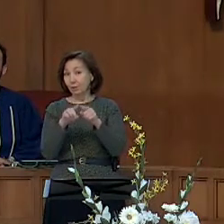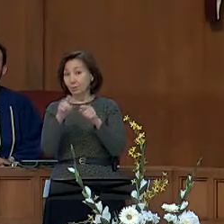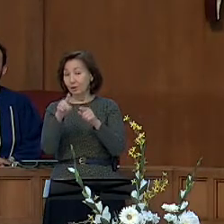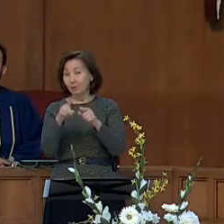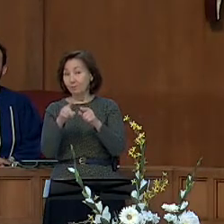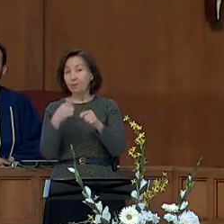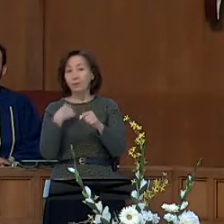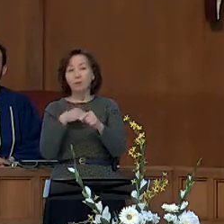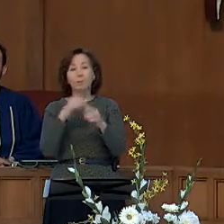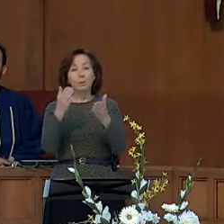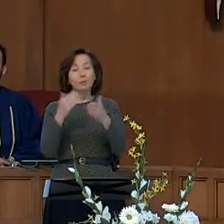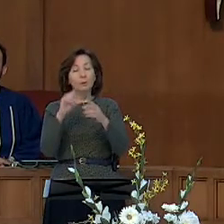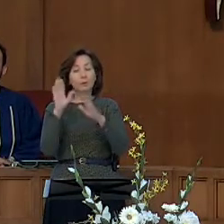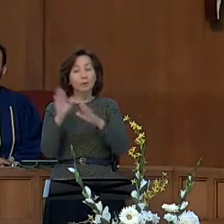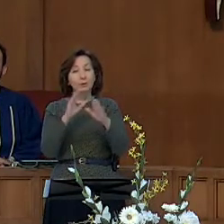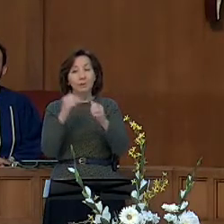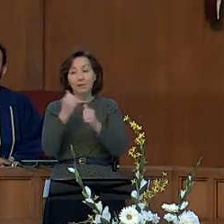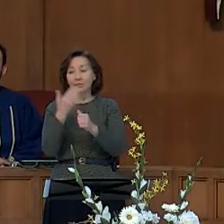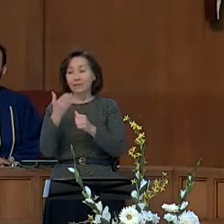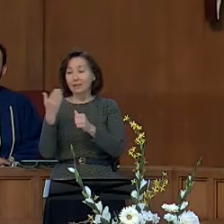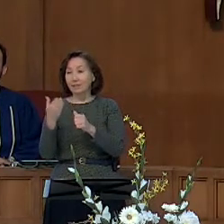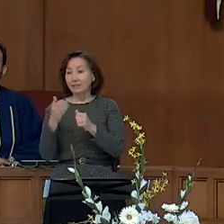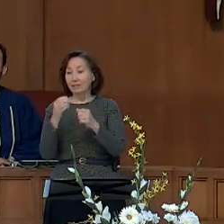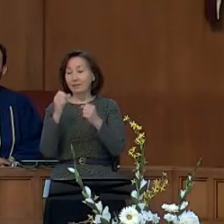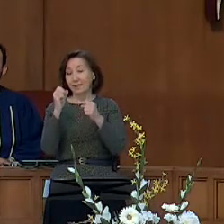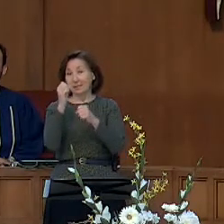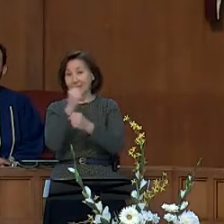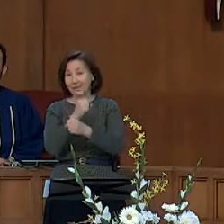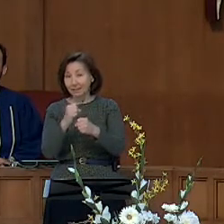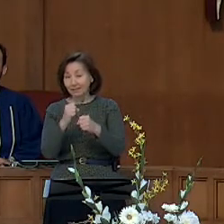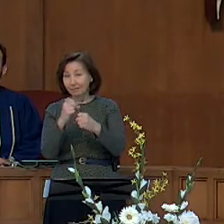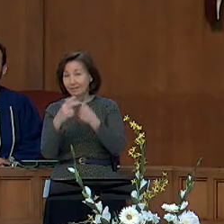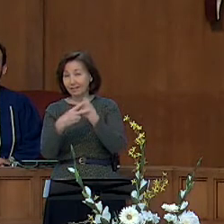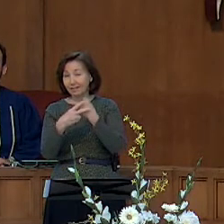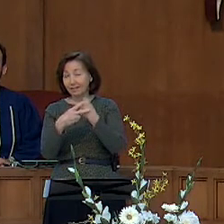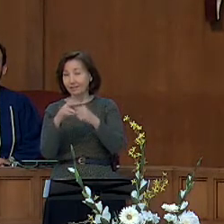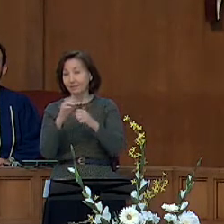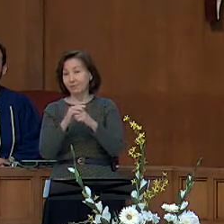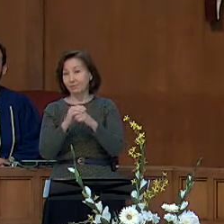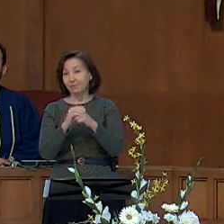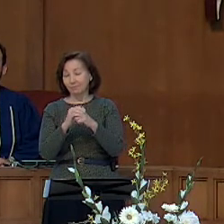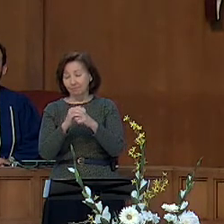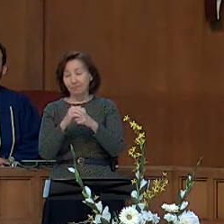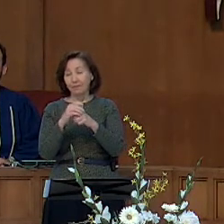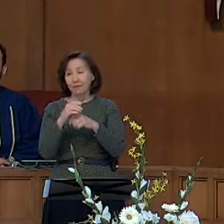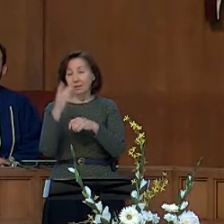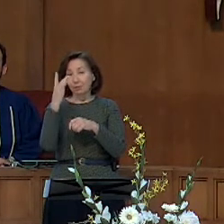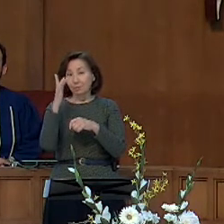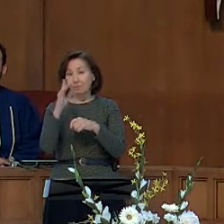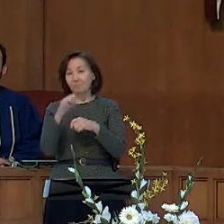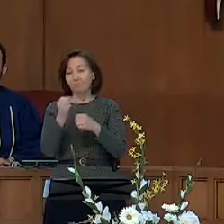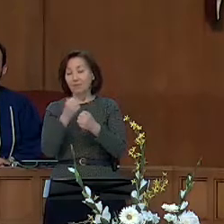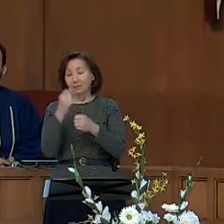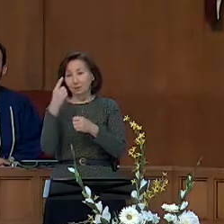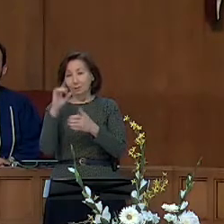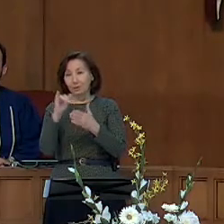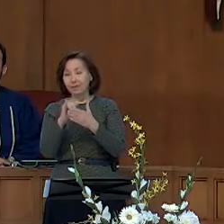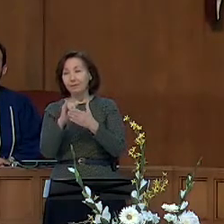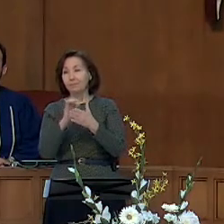everything it takes to stay safe ourselves and also to keep our loved ones safe. So keep doing what you're doing. You're smart, and I love you for that.